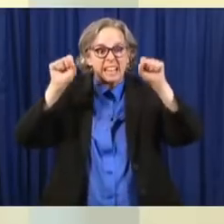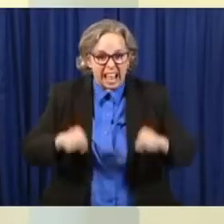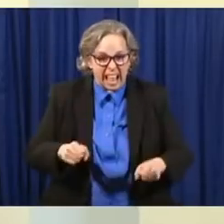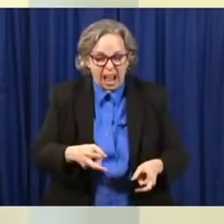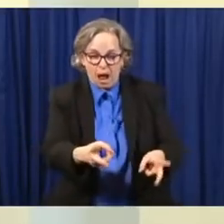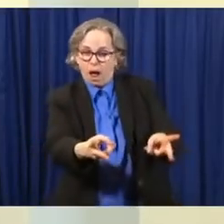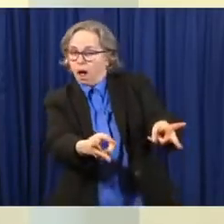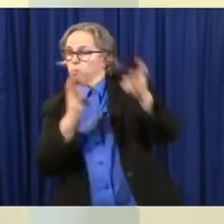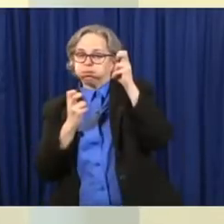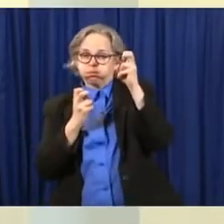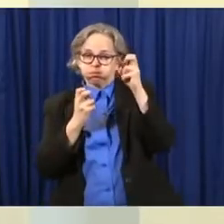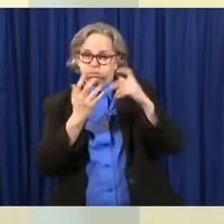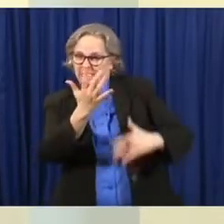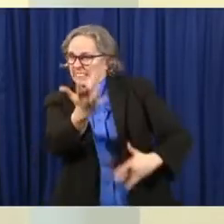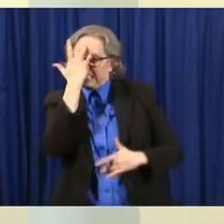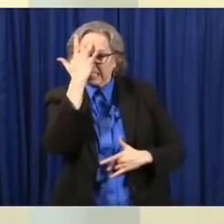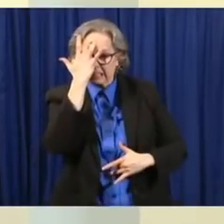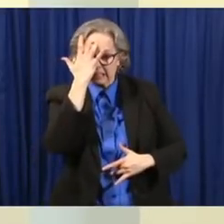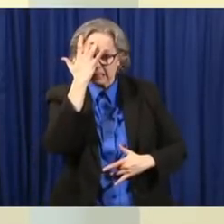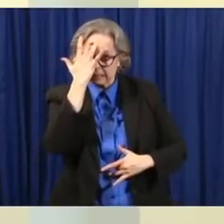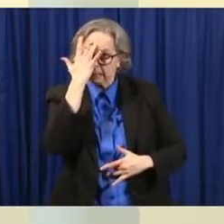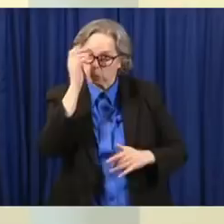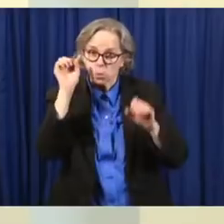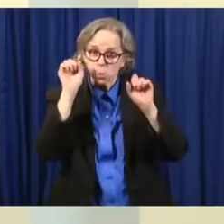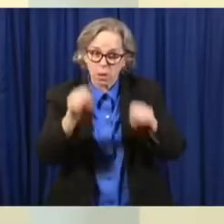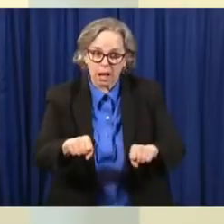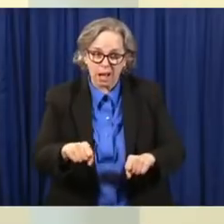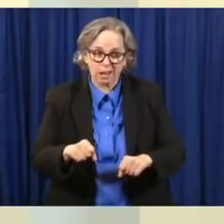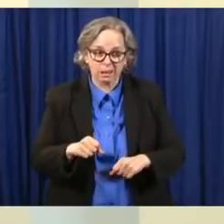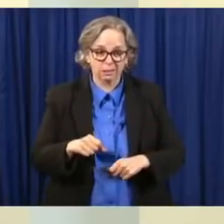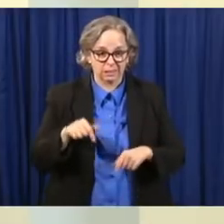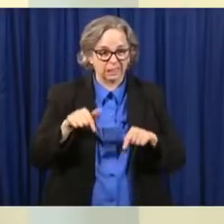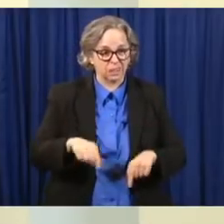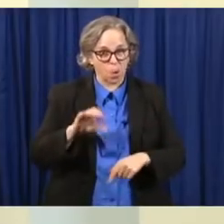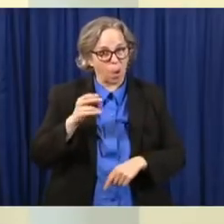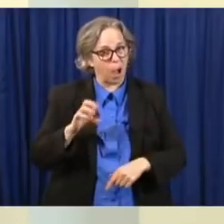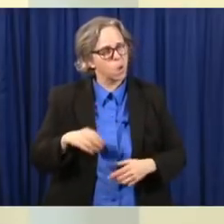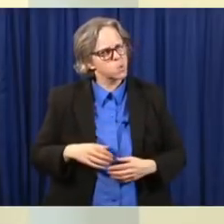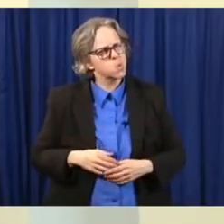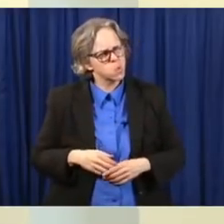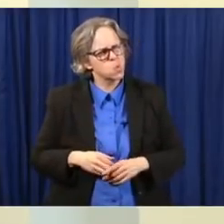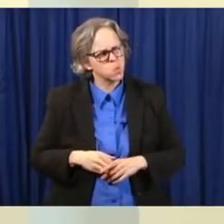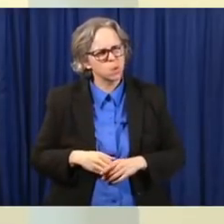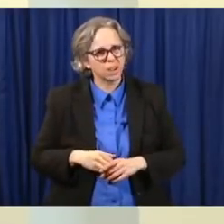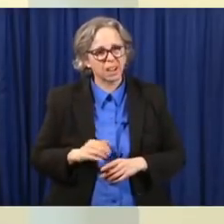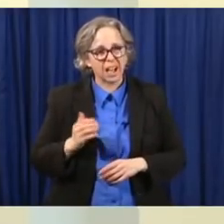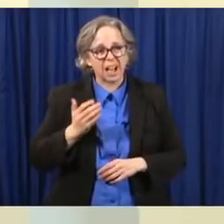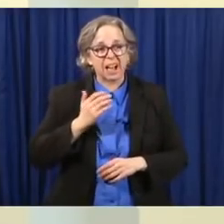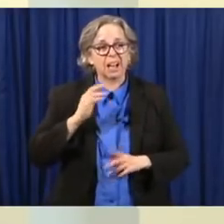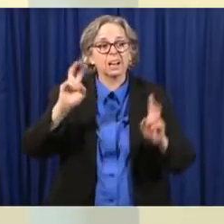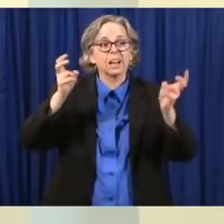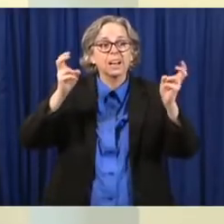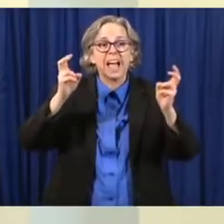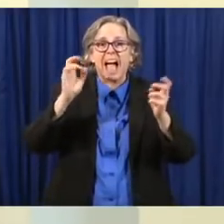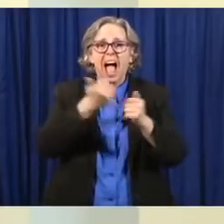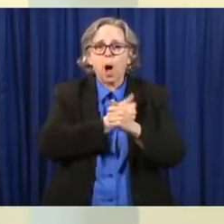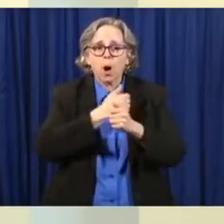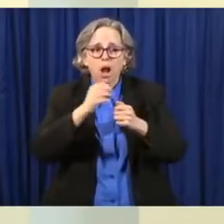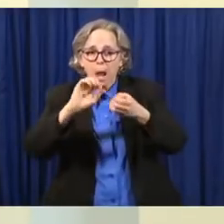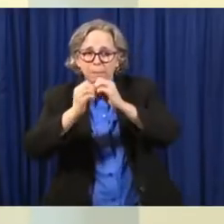in Ohio, we know that we have some of the worst health outcomes in the country in terms of a lot of the diseases that you